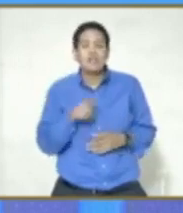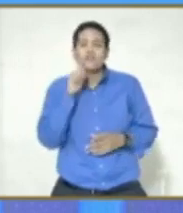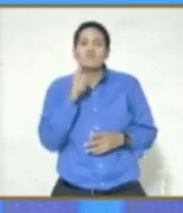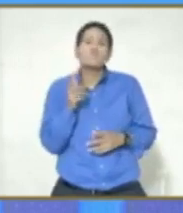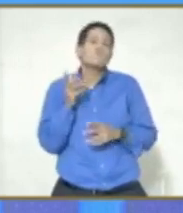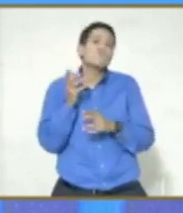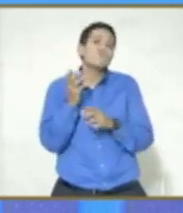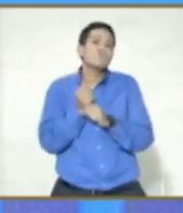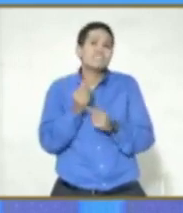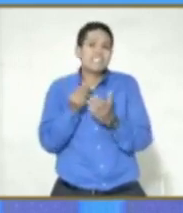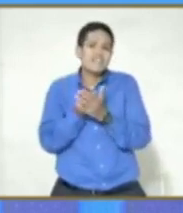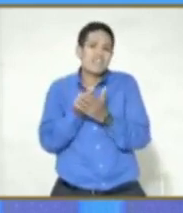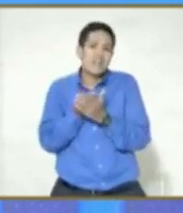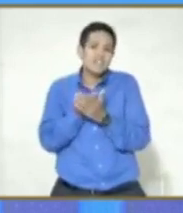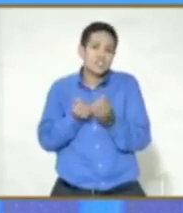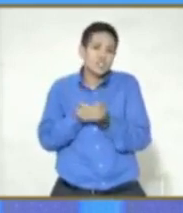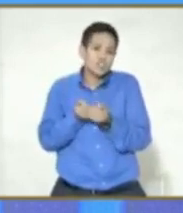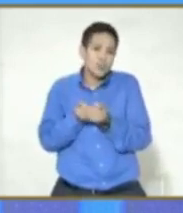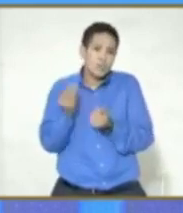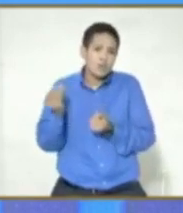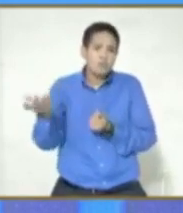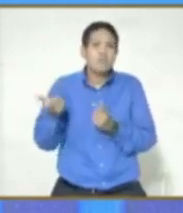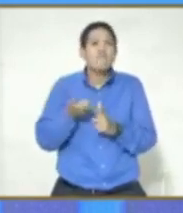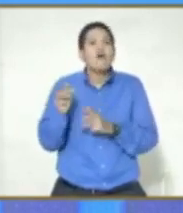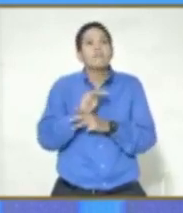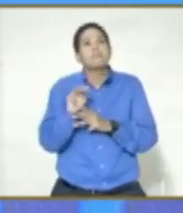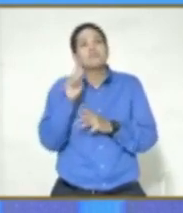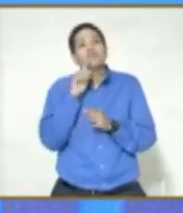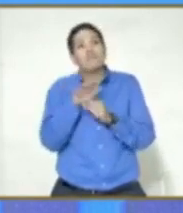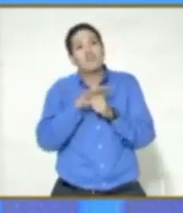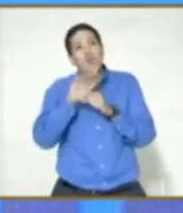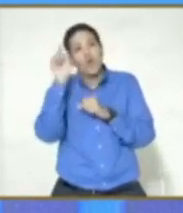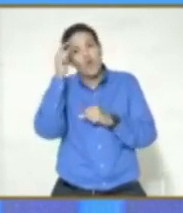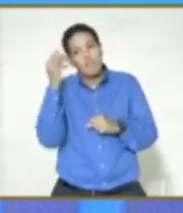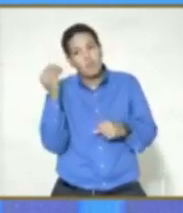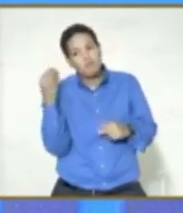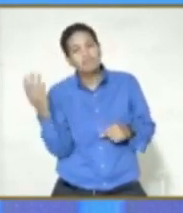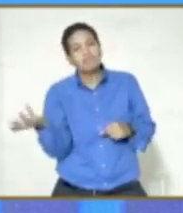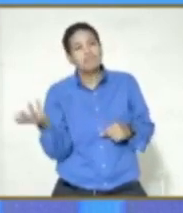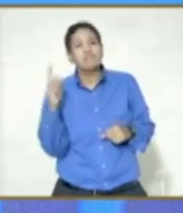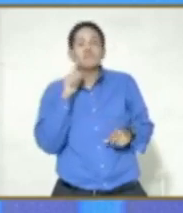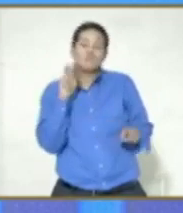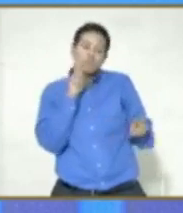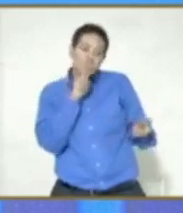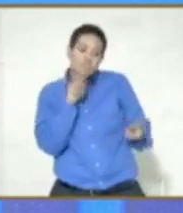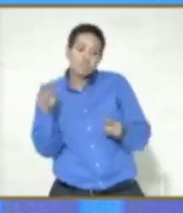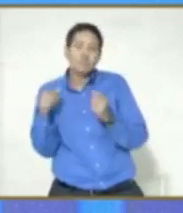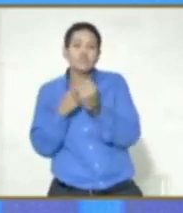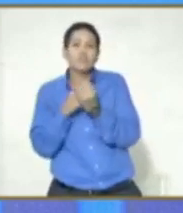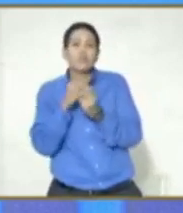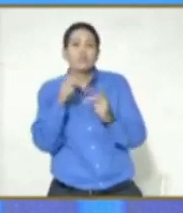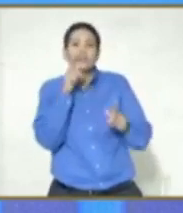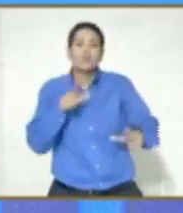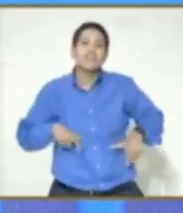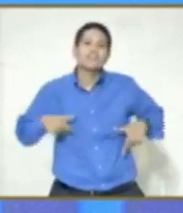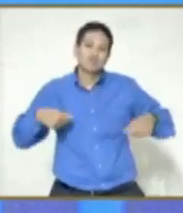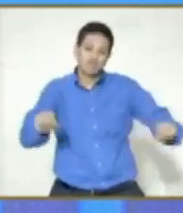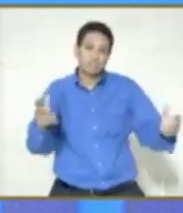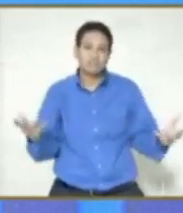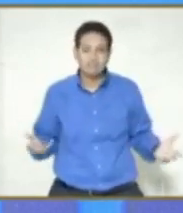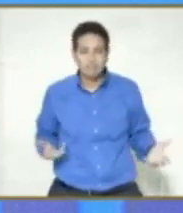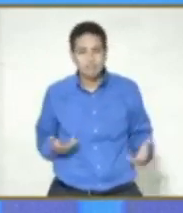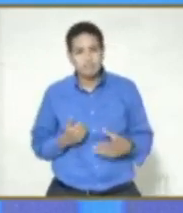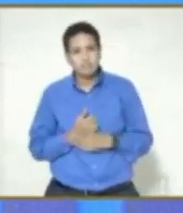received financial support from the Ministry of Local Government that caters for street people. Let me just make the